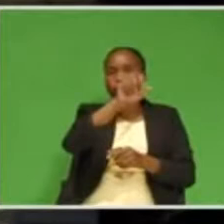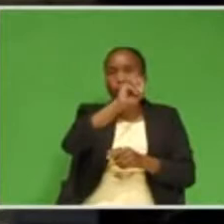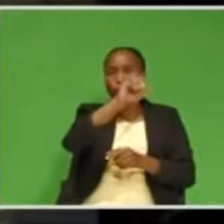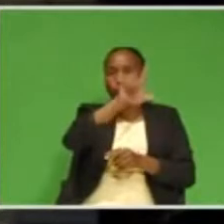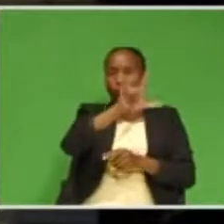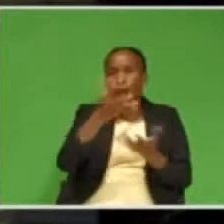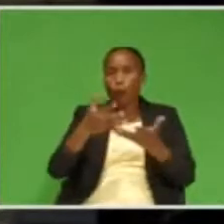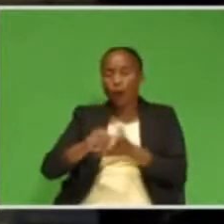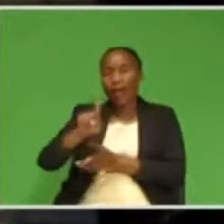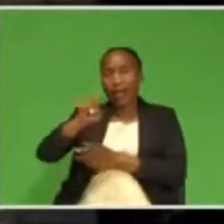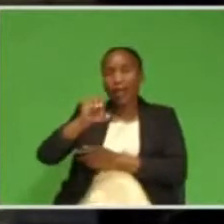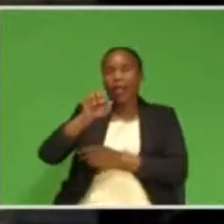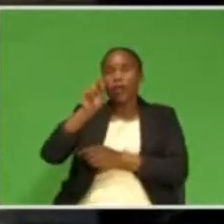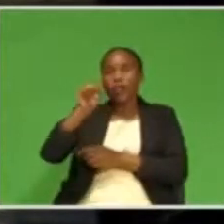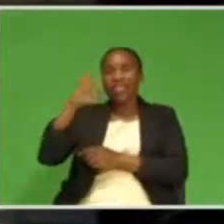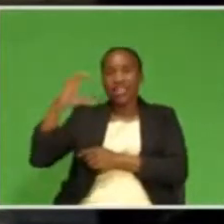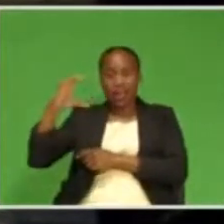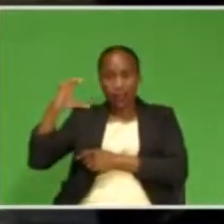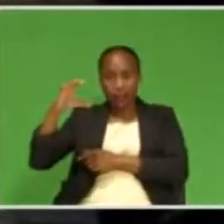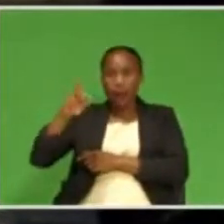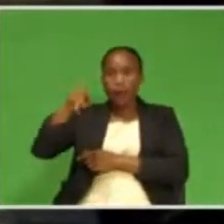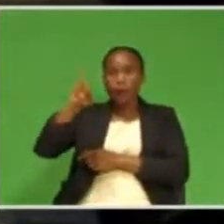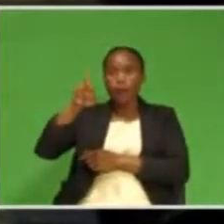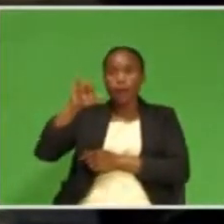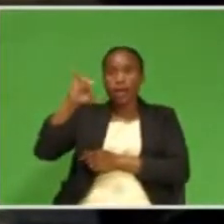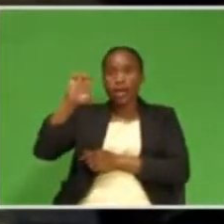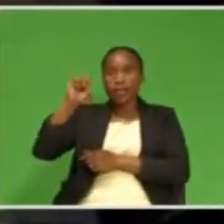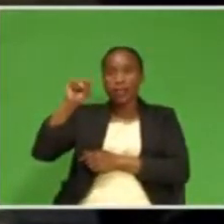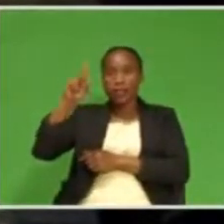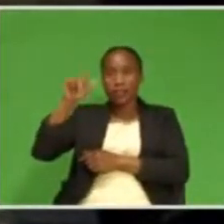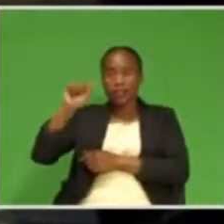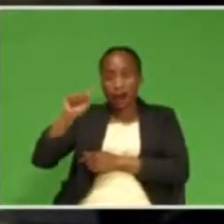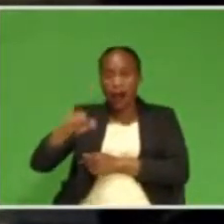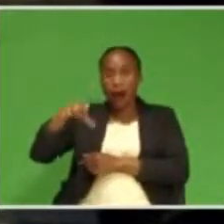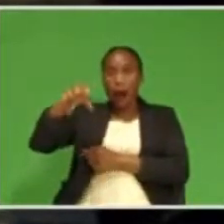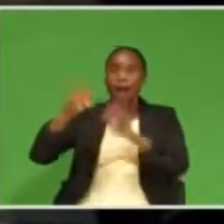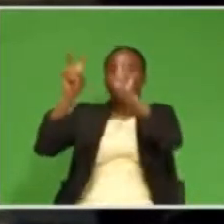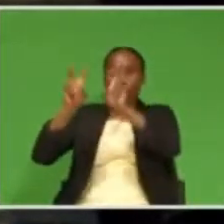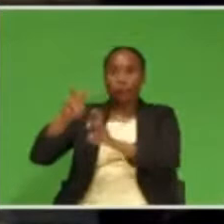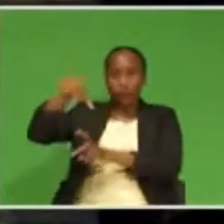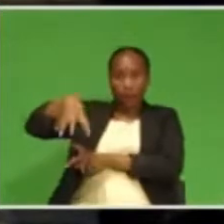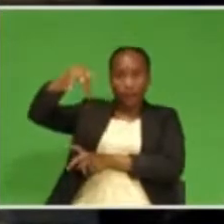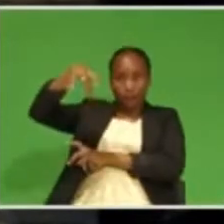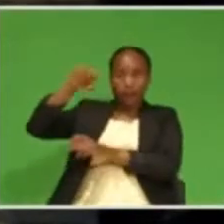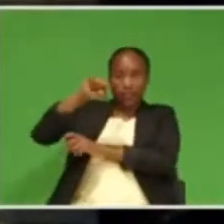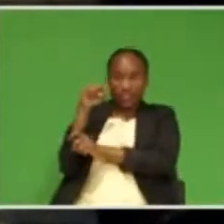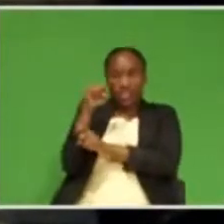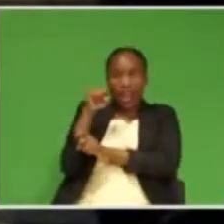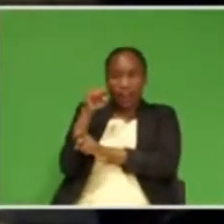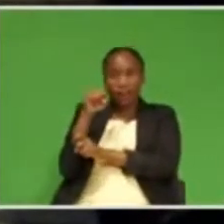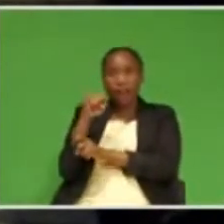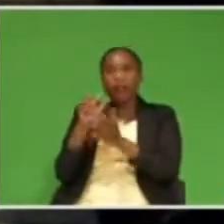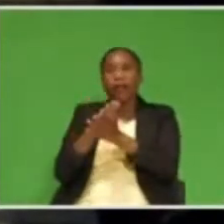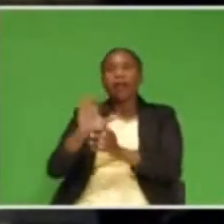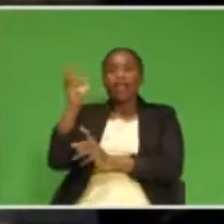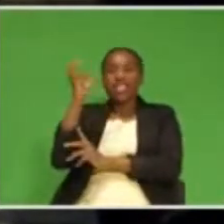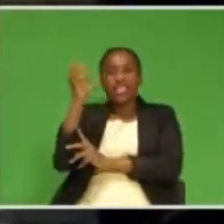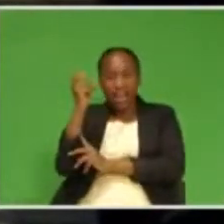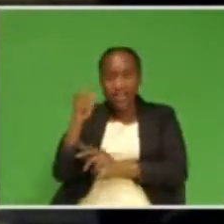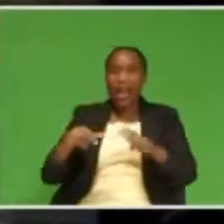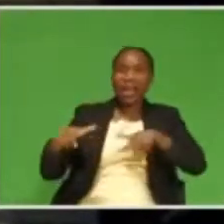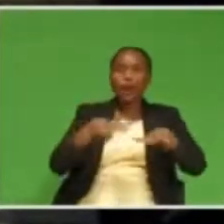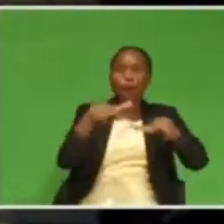Cape, the Priska Power Reserve in the Free State, and the Hydrogen Valley Initiative in Limpopo